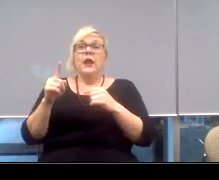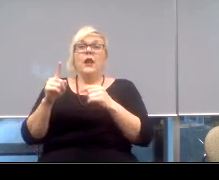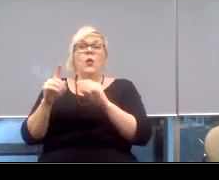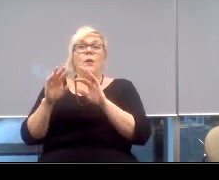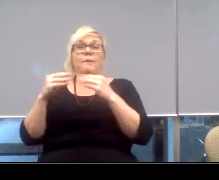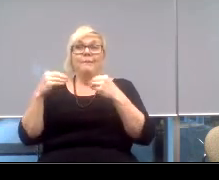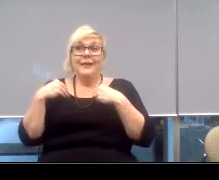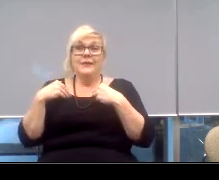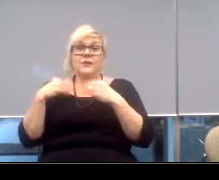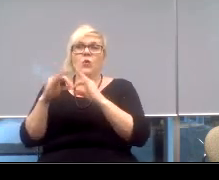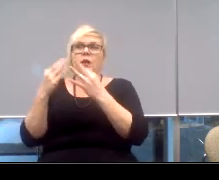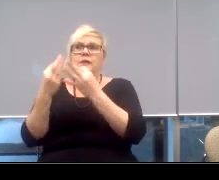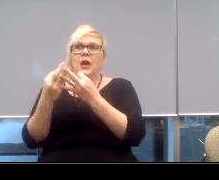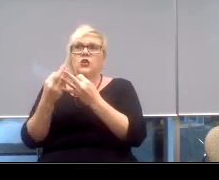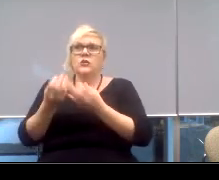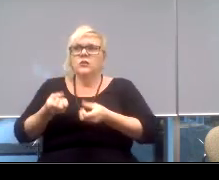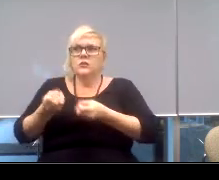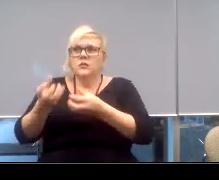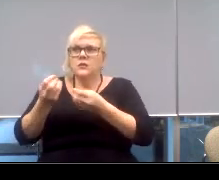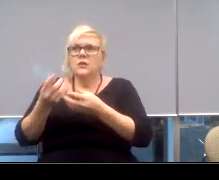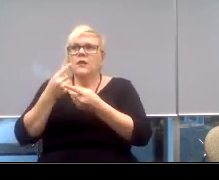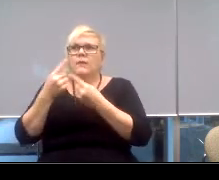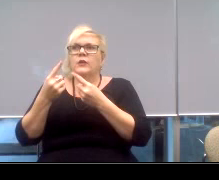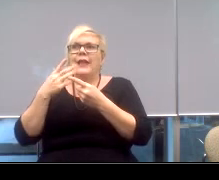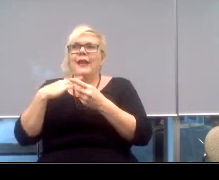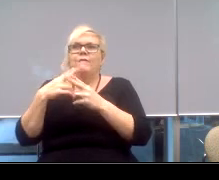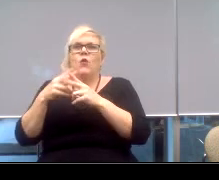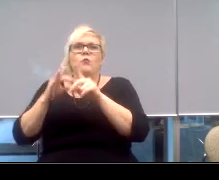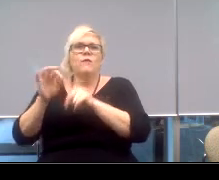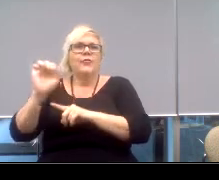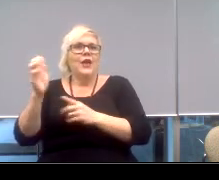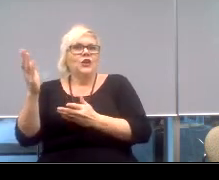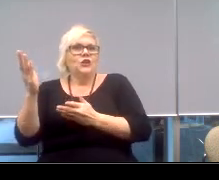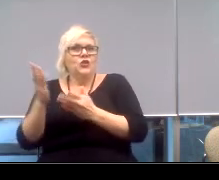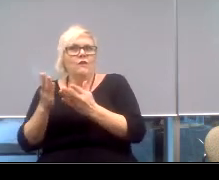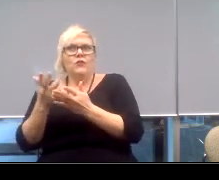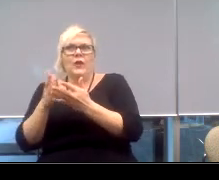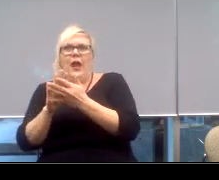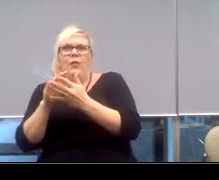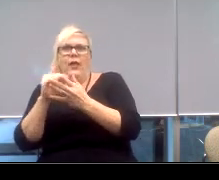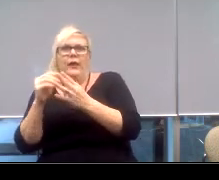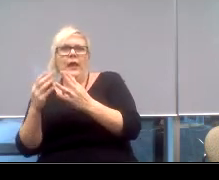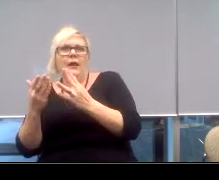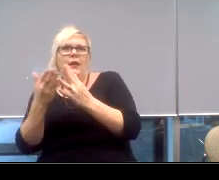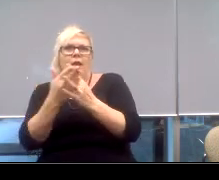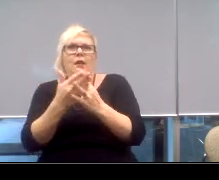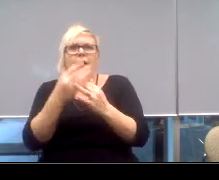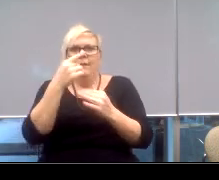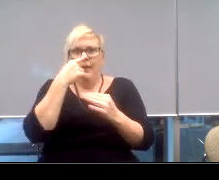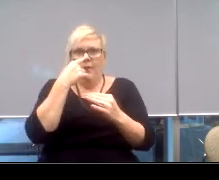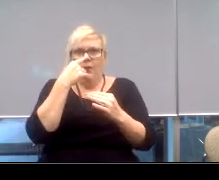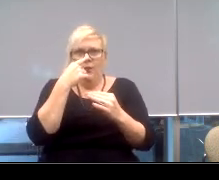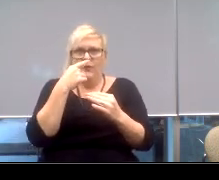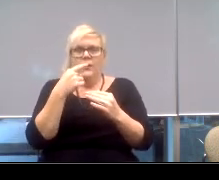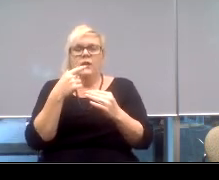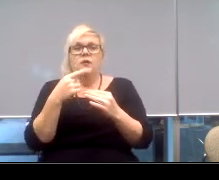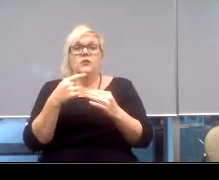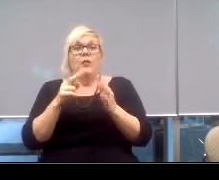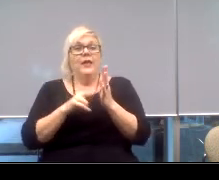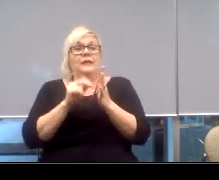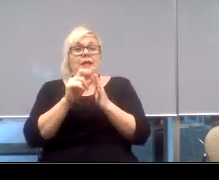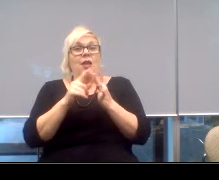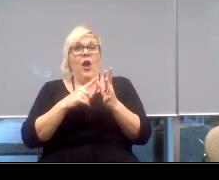they can grow their business and respond to need. So the agency's role is to administer the NDIS, build